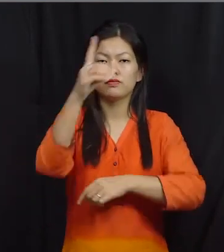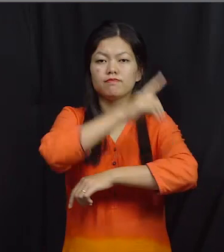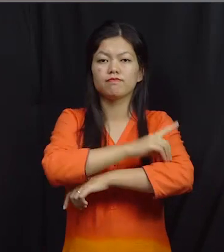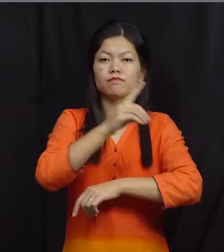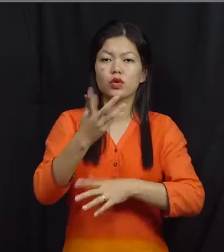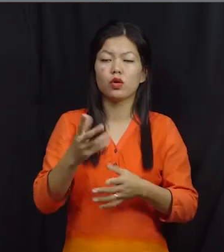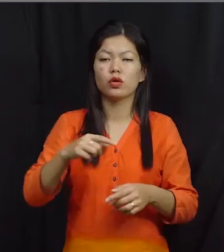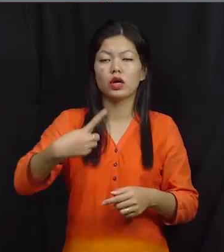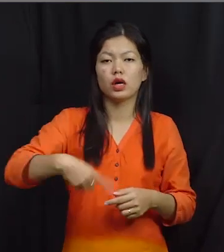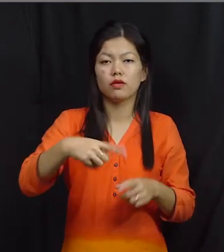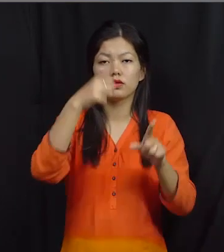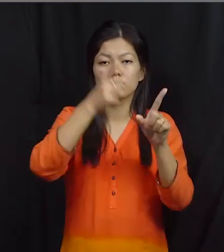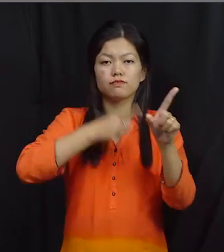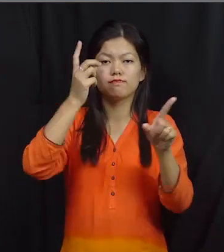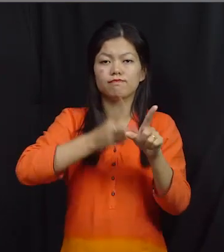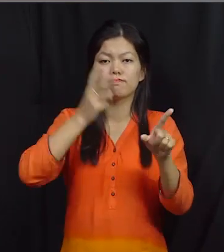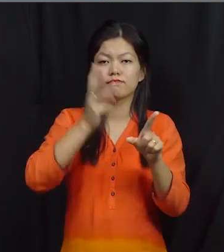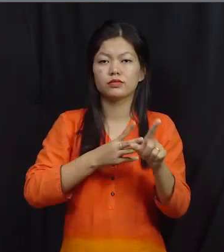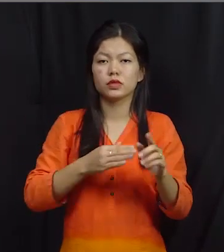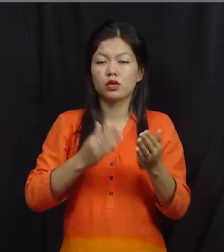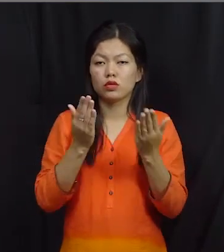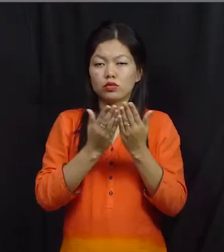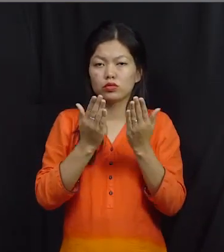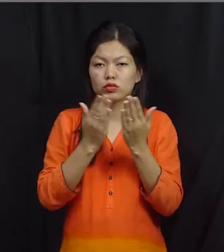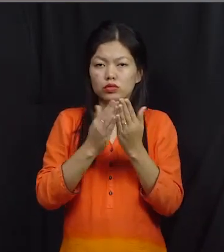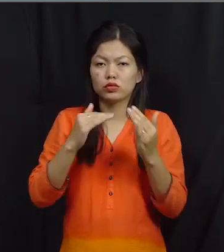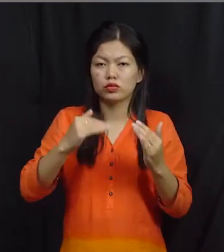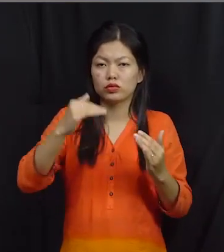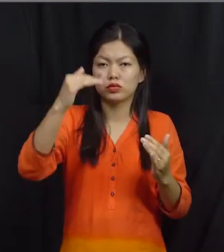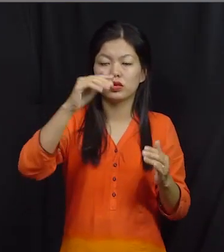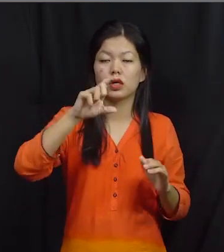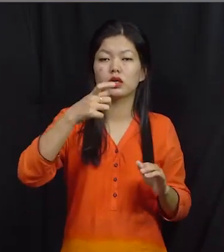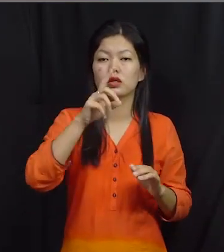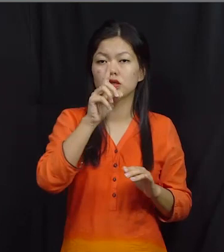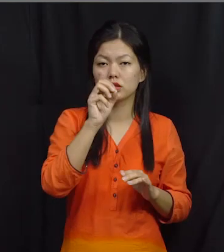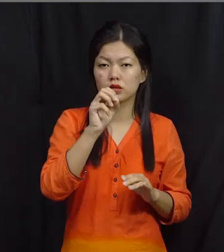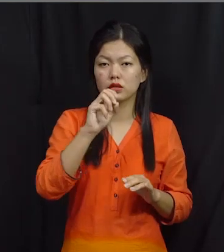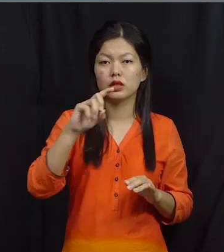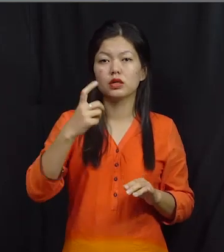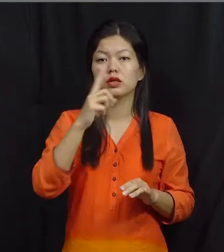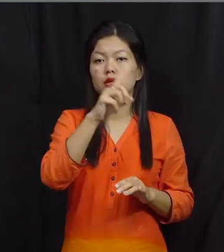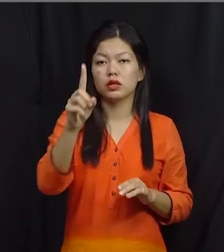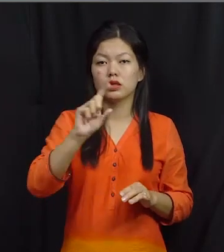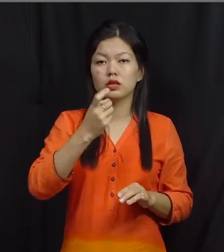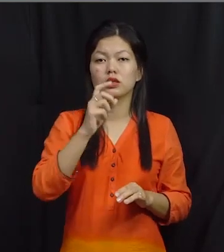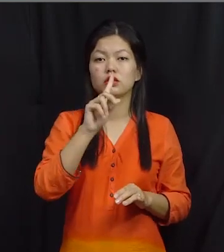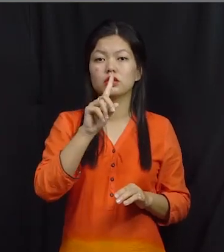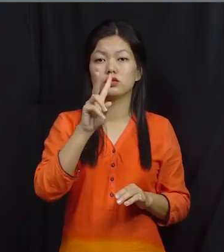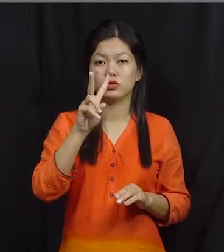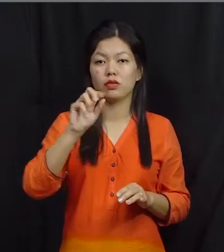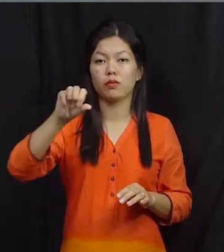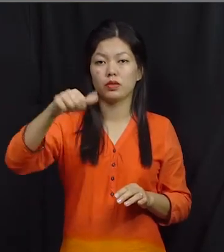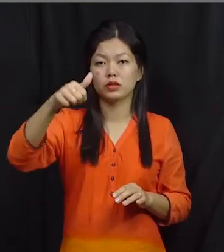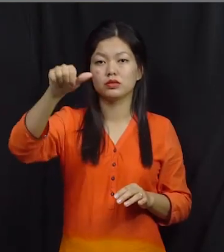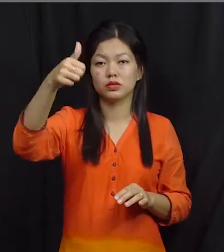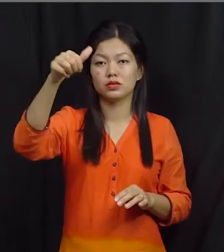right? And then that is how the students will also pursue their further degrees likewise, or their vocation likewise, isn't it?